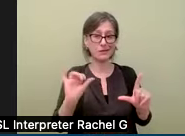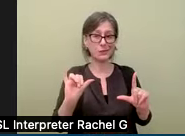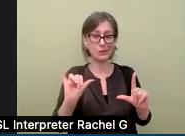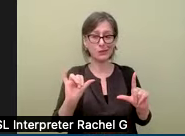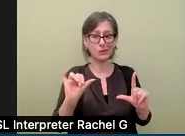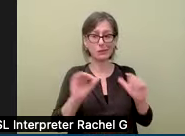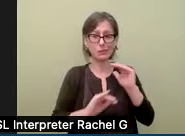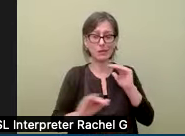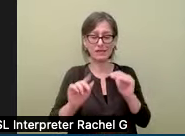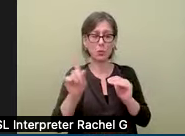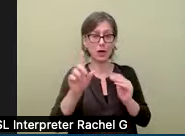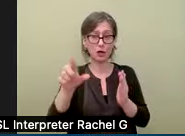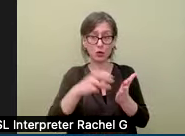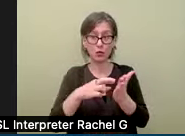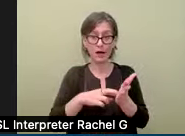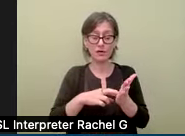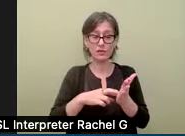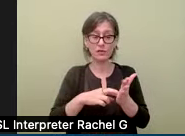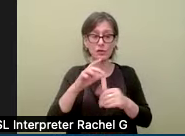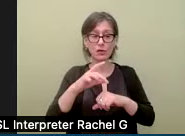basically, where you registered at